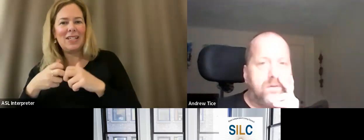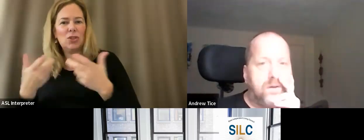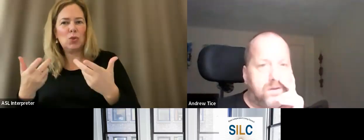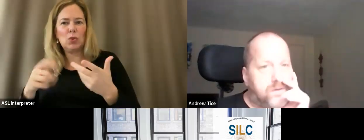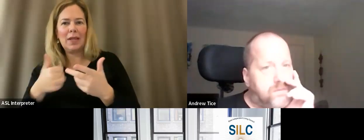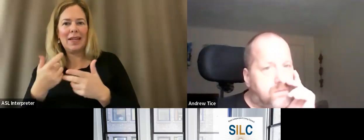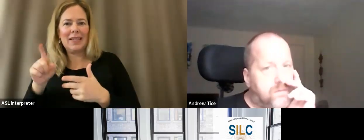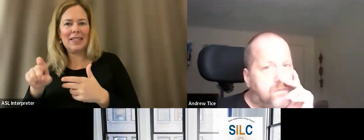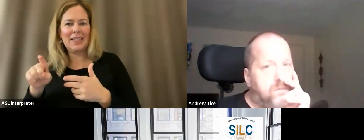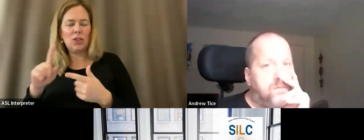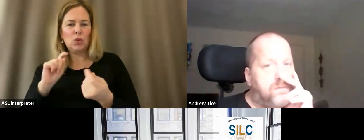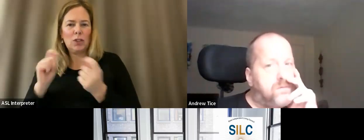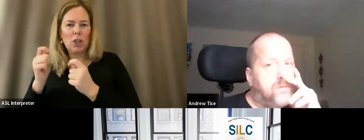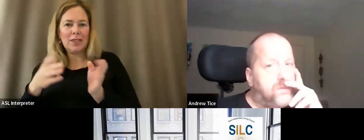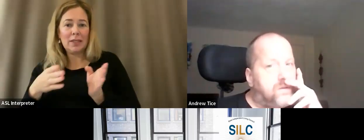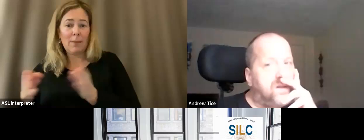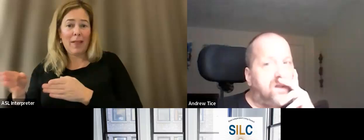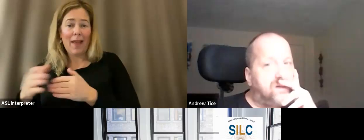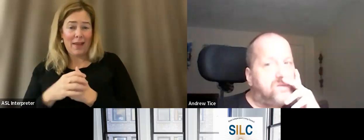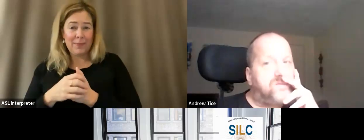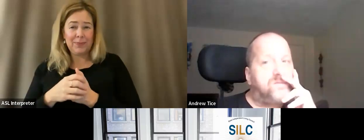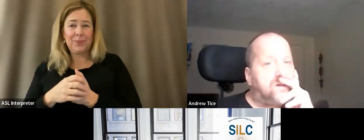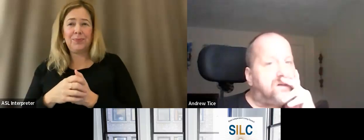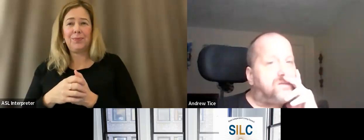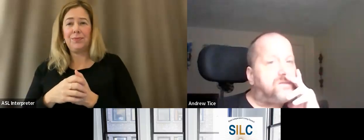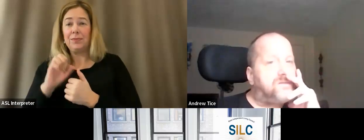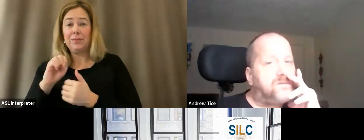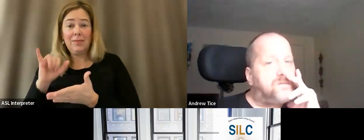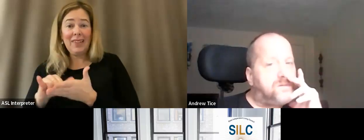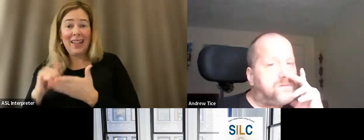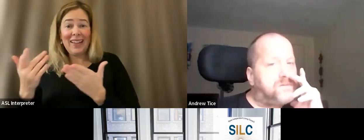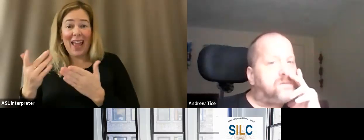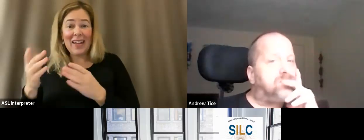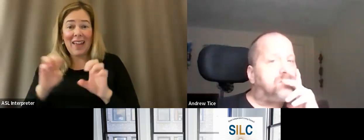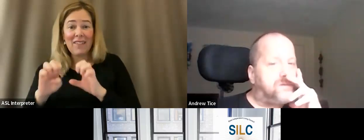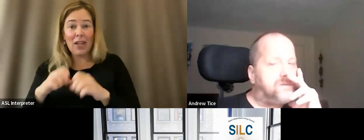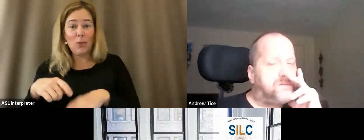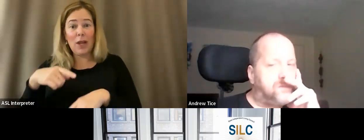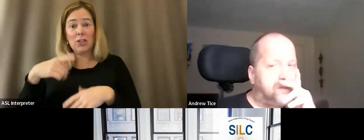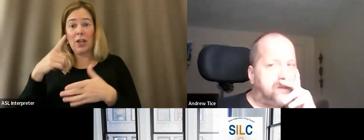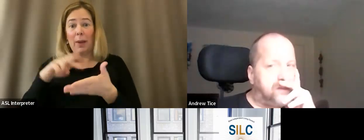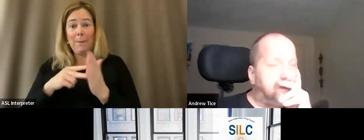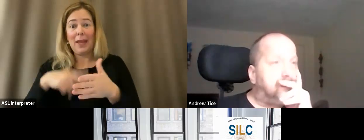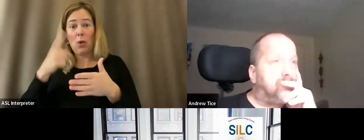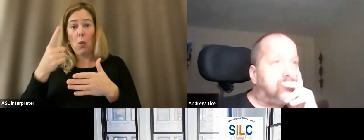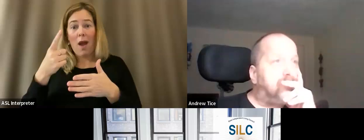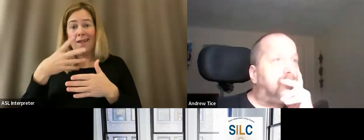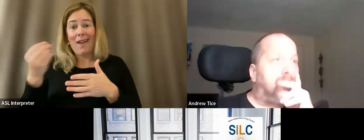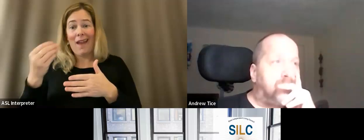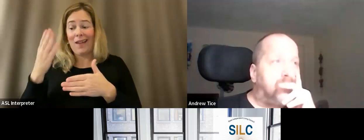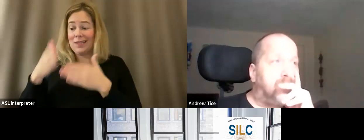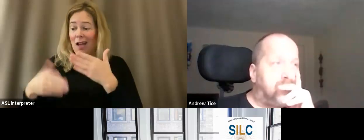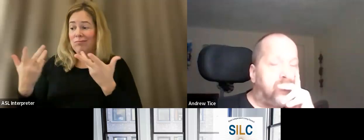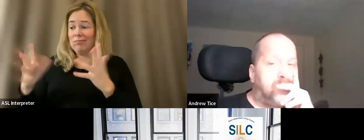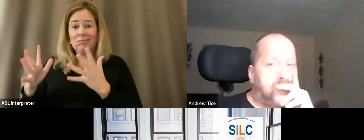in response to the evaluation results. So is the evaluation a one and done kind of a thing? No, it's not. It should be